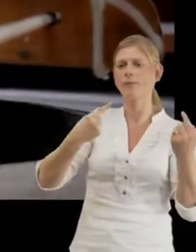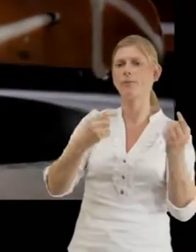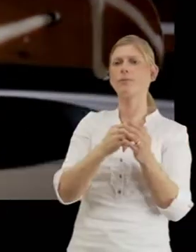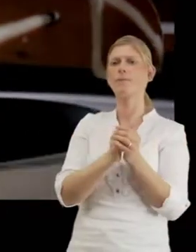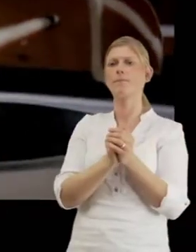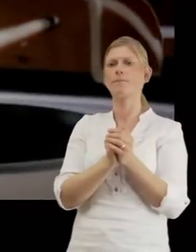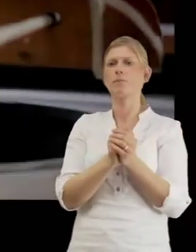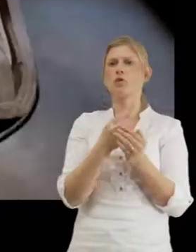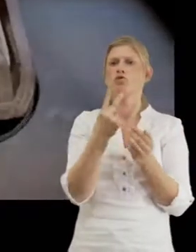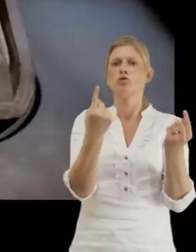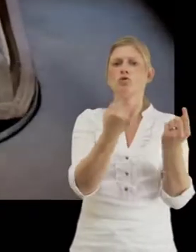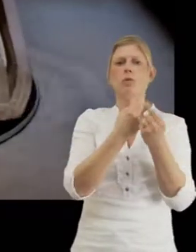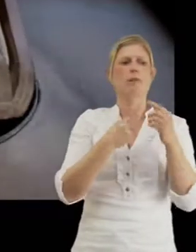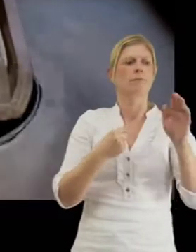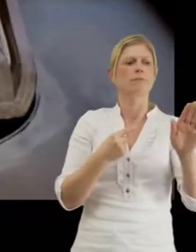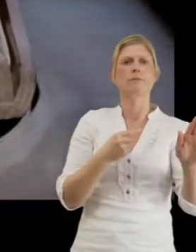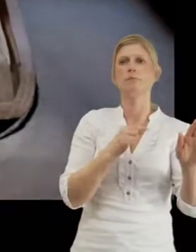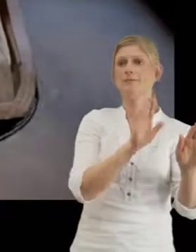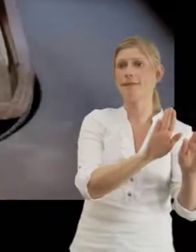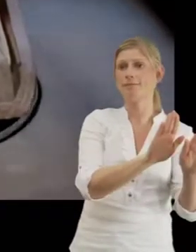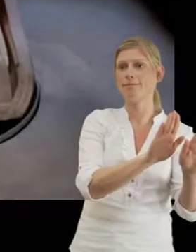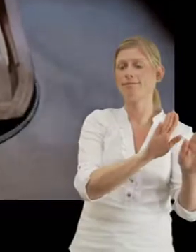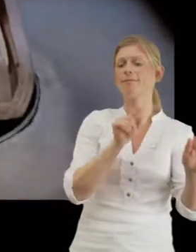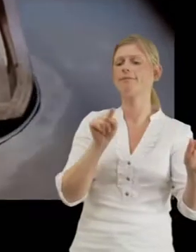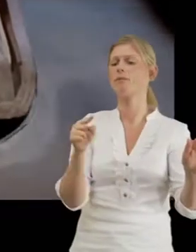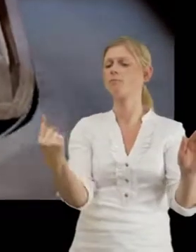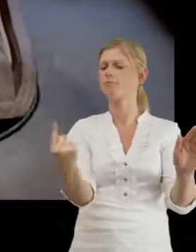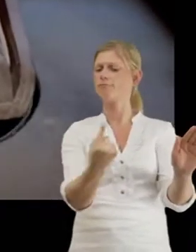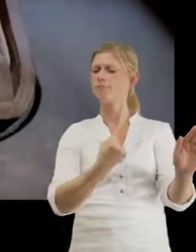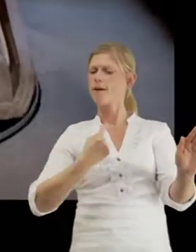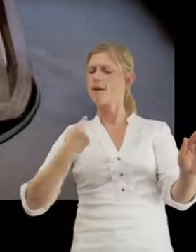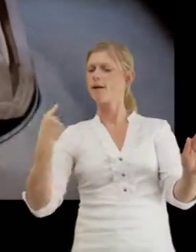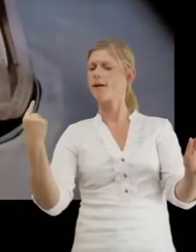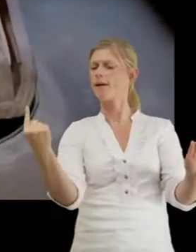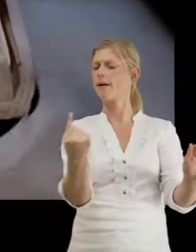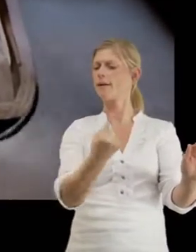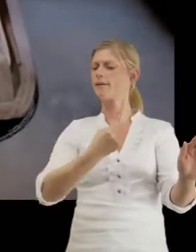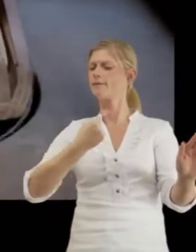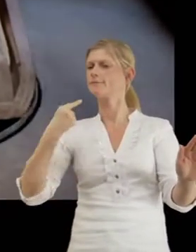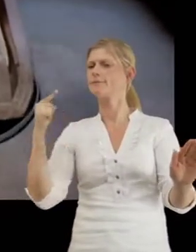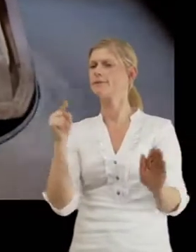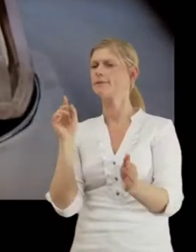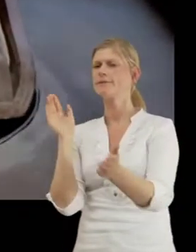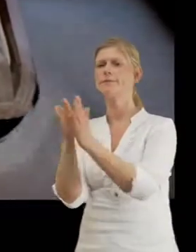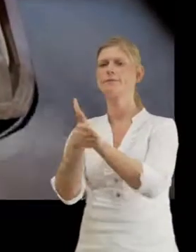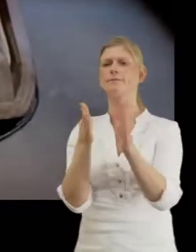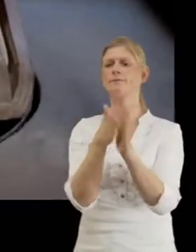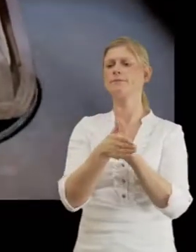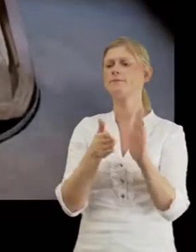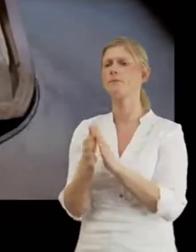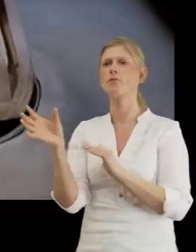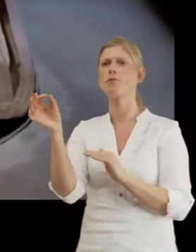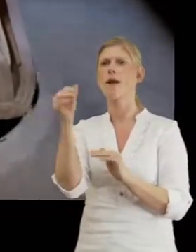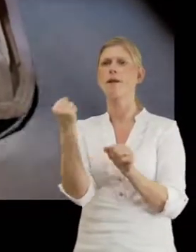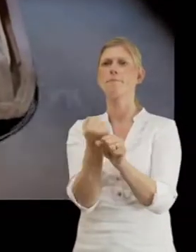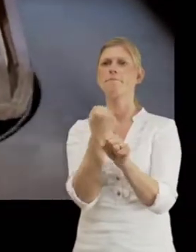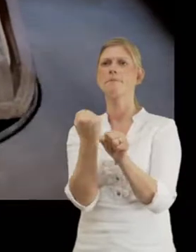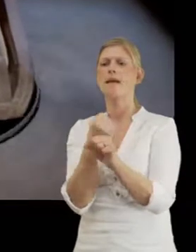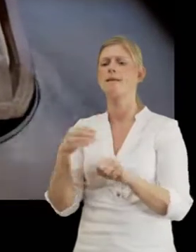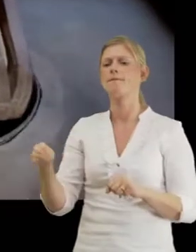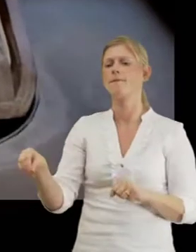One of the pair of millstones remains still, while the other, the runner stone, rotates and grinds the grain